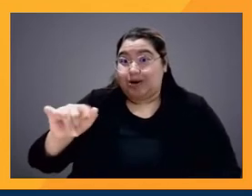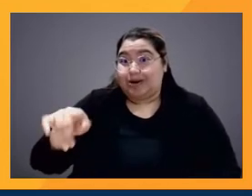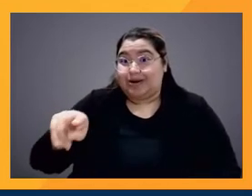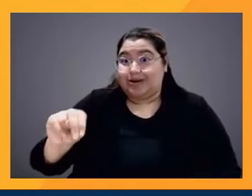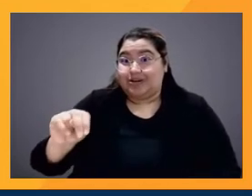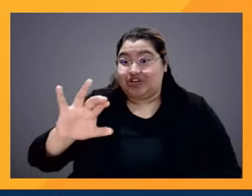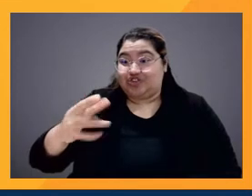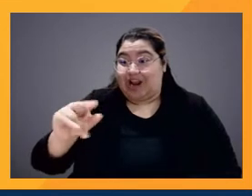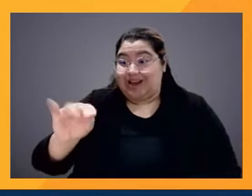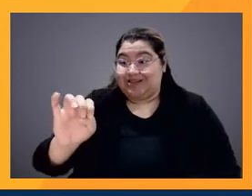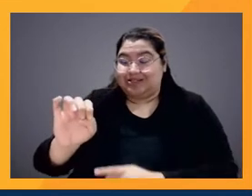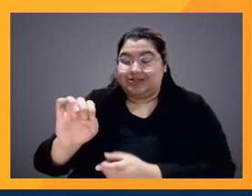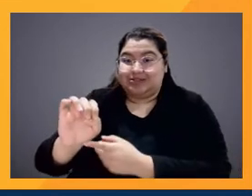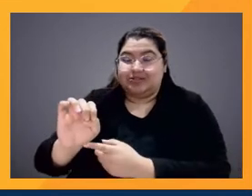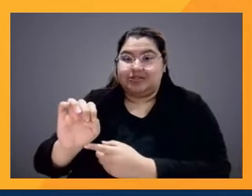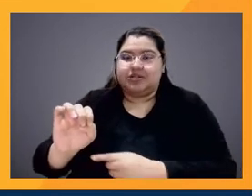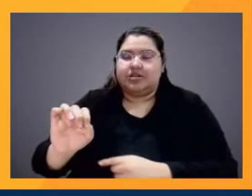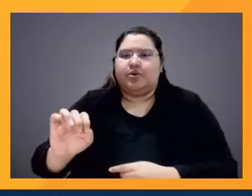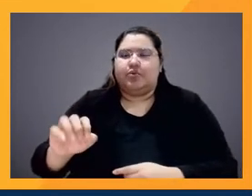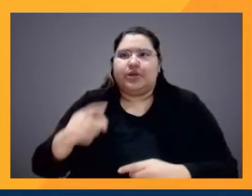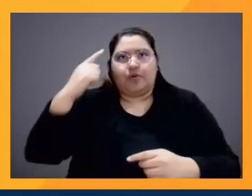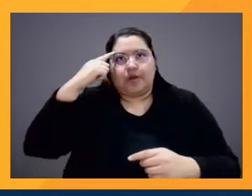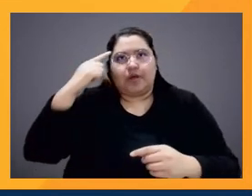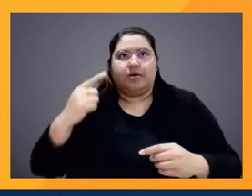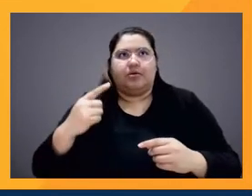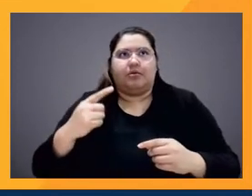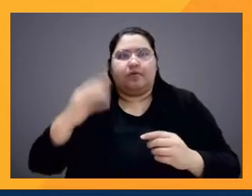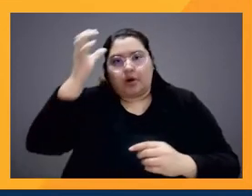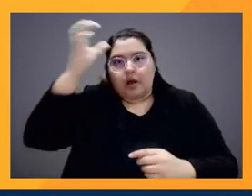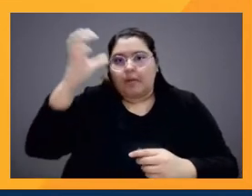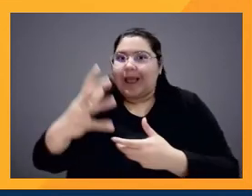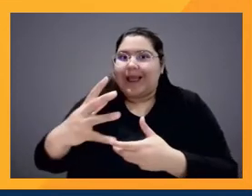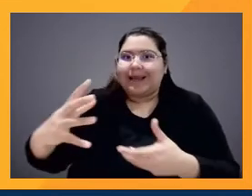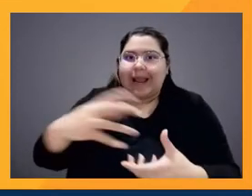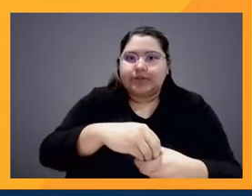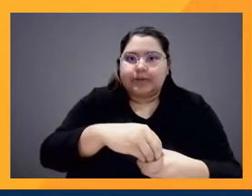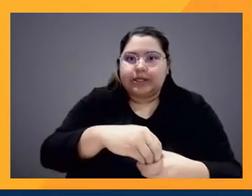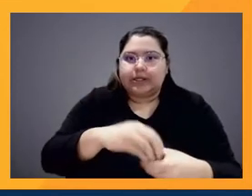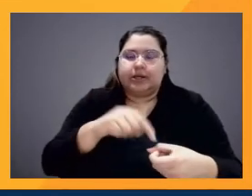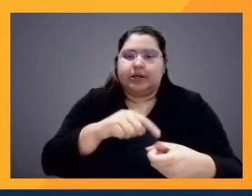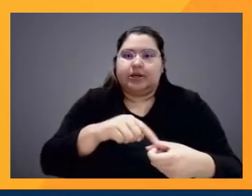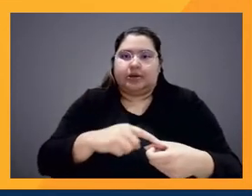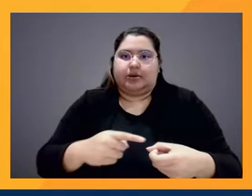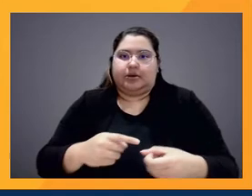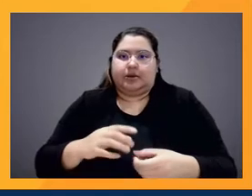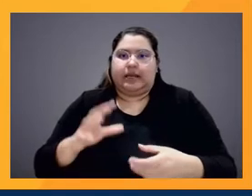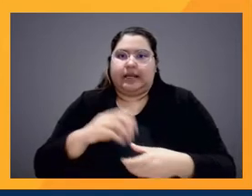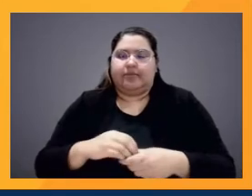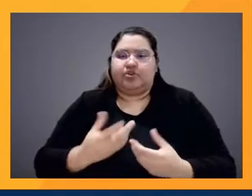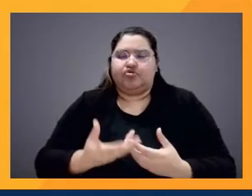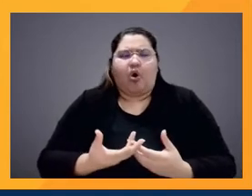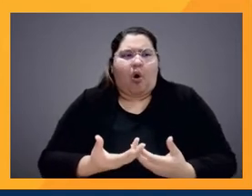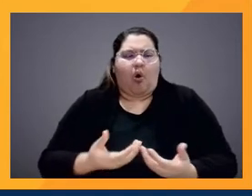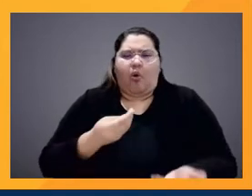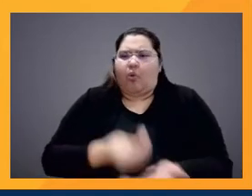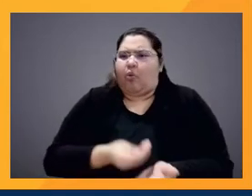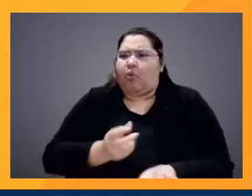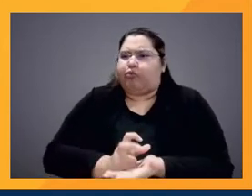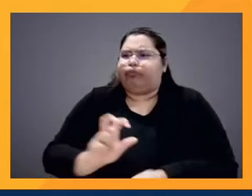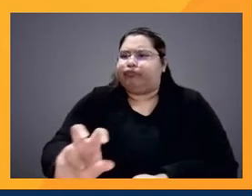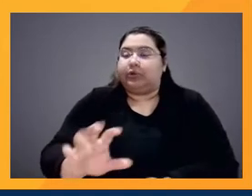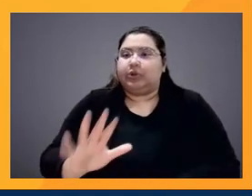here? Thank you. And I am very excited to be here. I couldn't be more happy to be in this conversation. As you said, I'm one of the